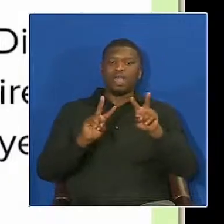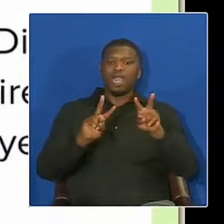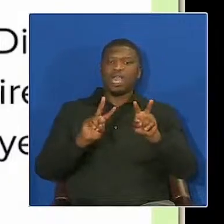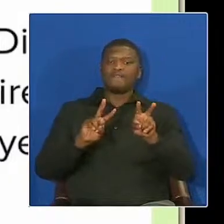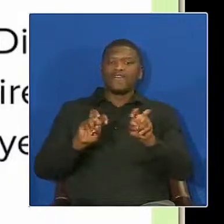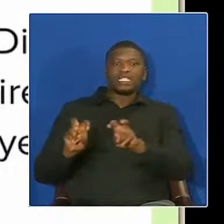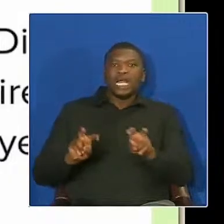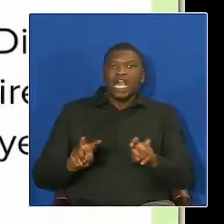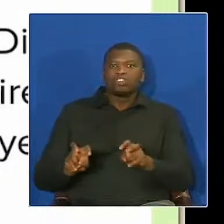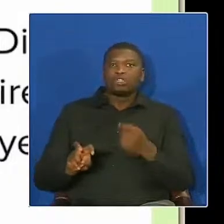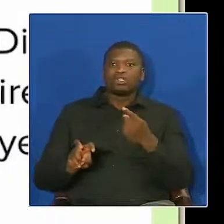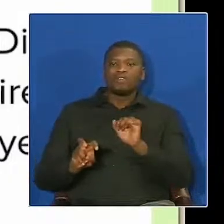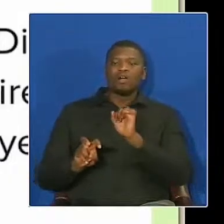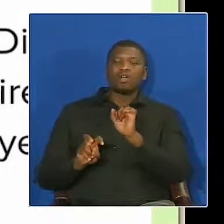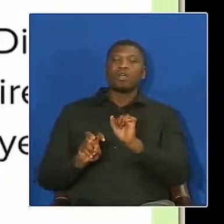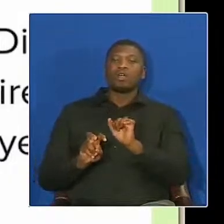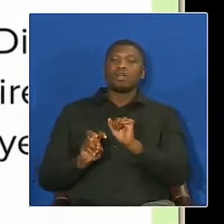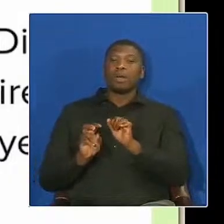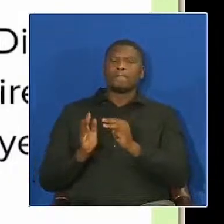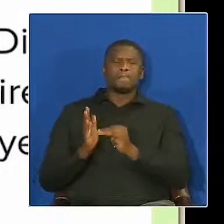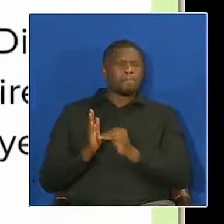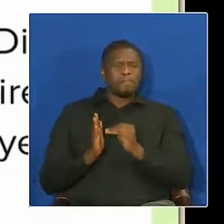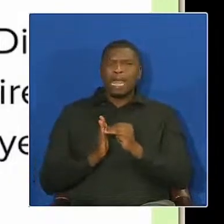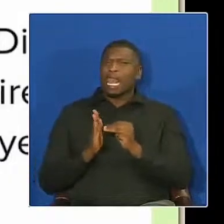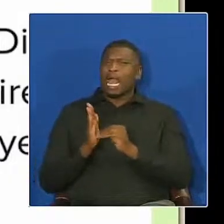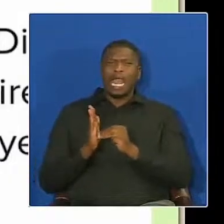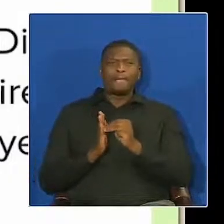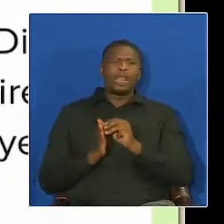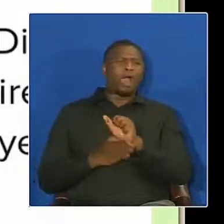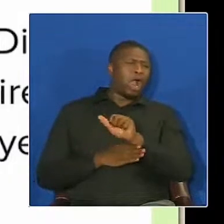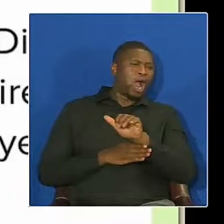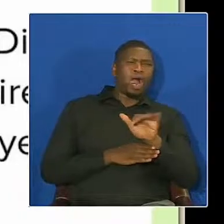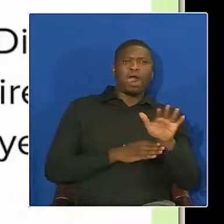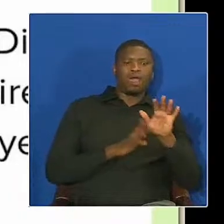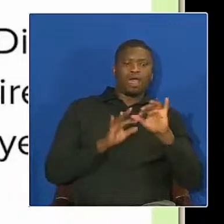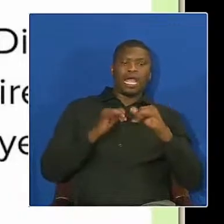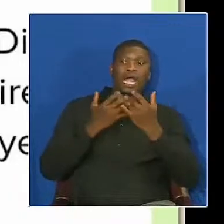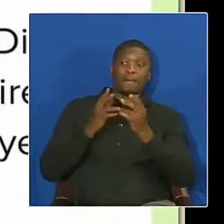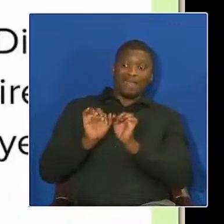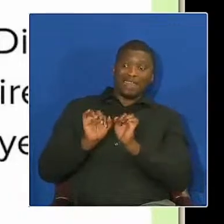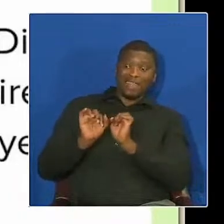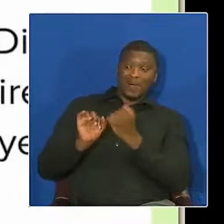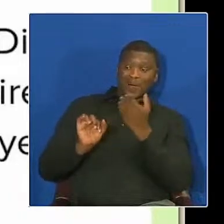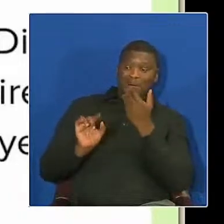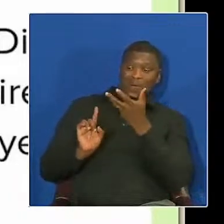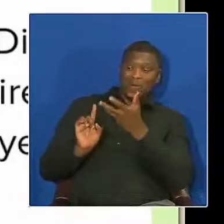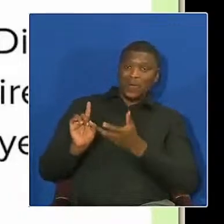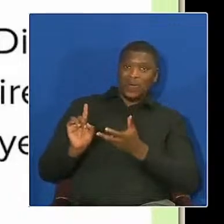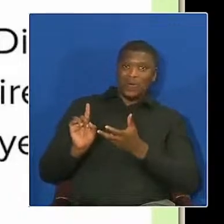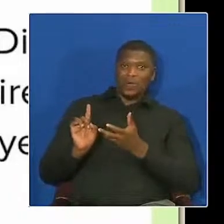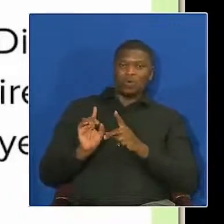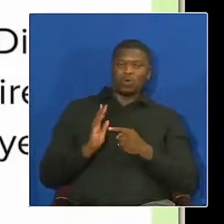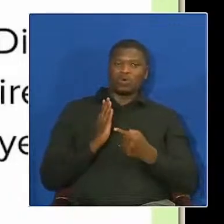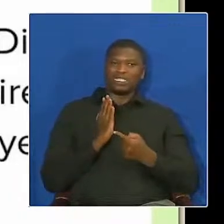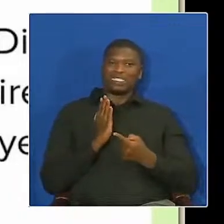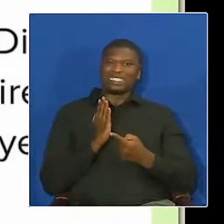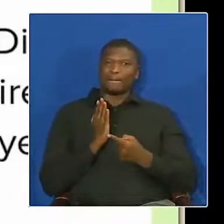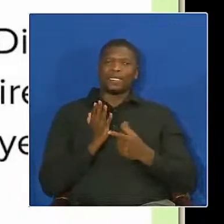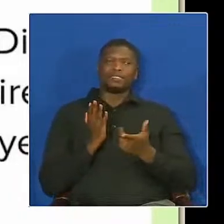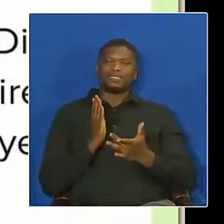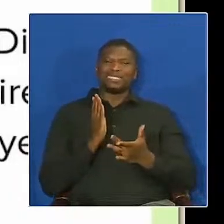this multi-million rand contract to a company owned by a Tembisa Hospital